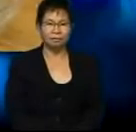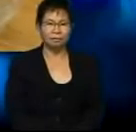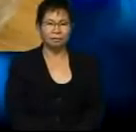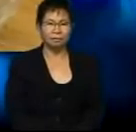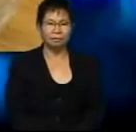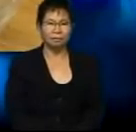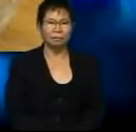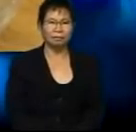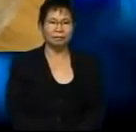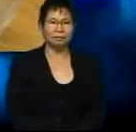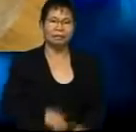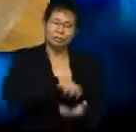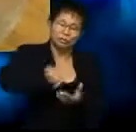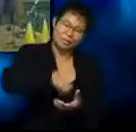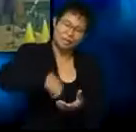Stir the mixture.